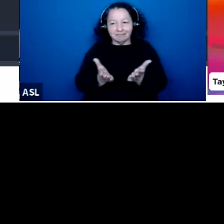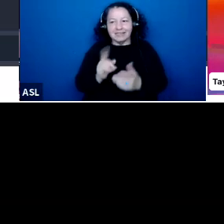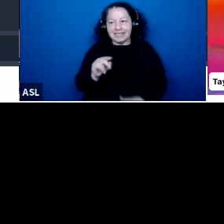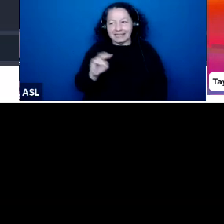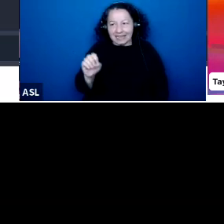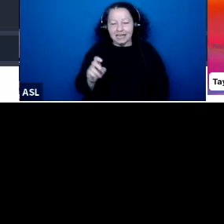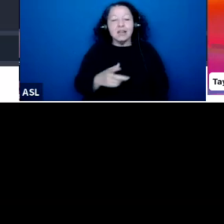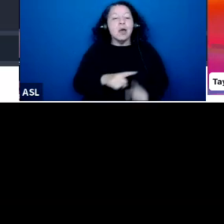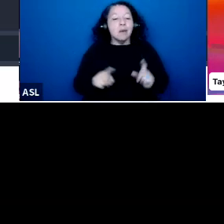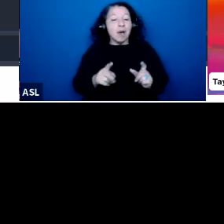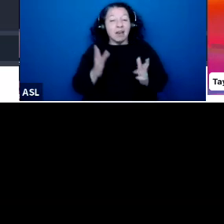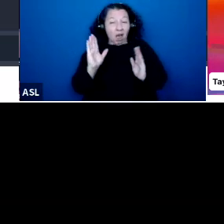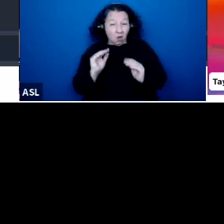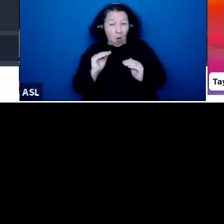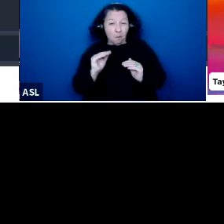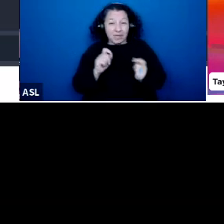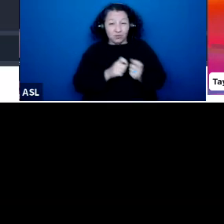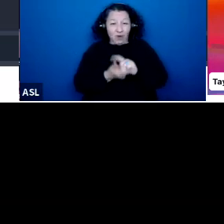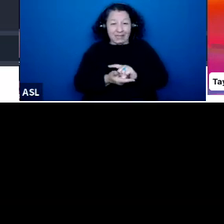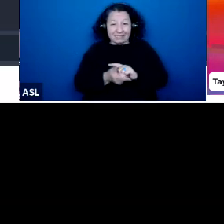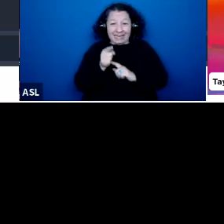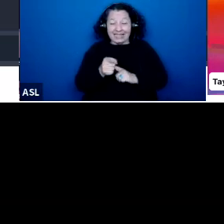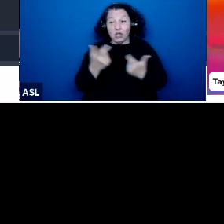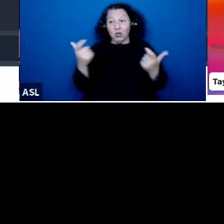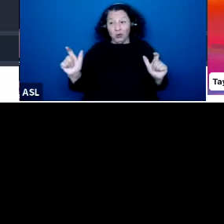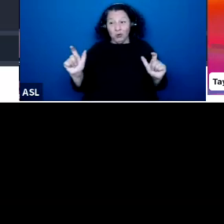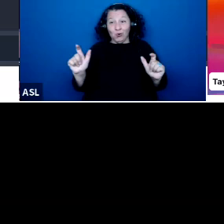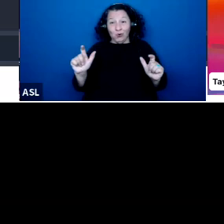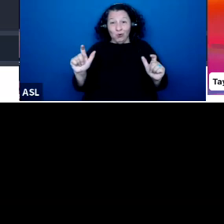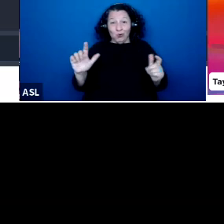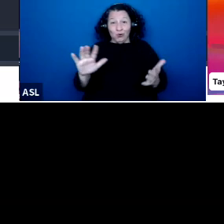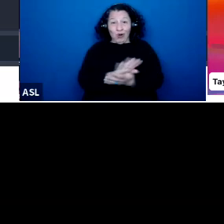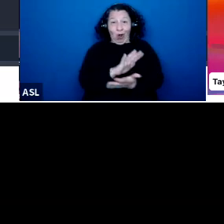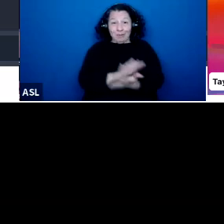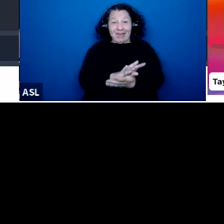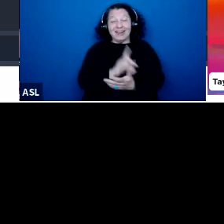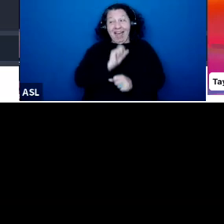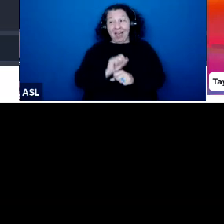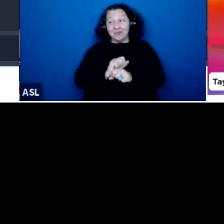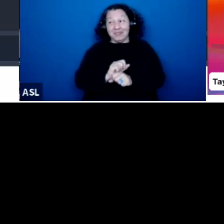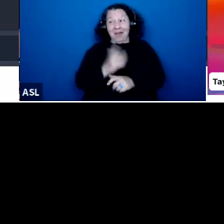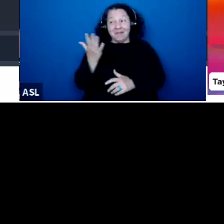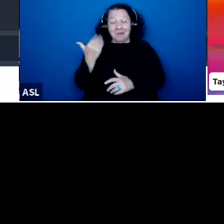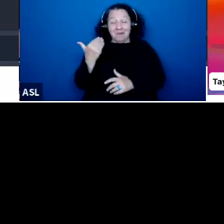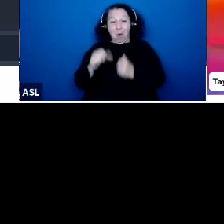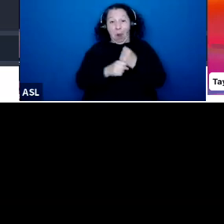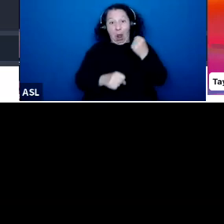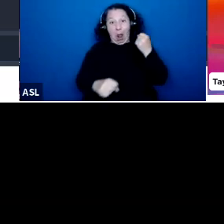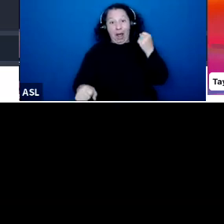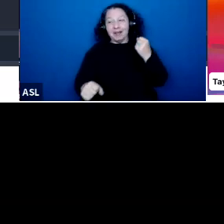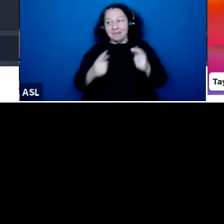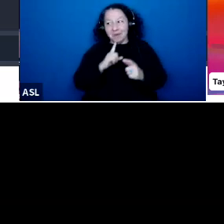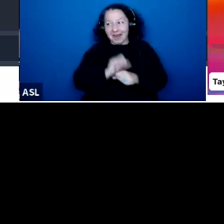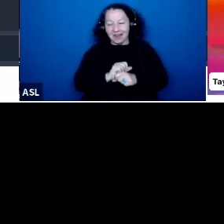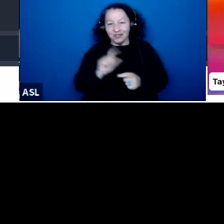is to translate and take this document, this giant document that actually was much longer and we trimmed it